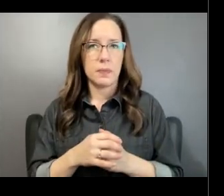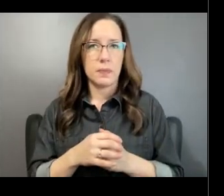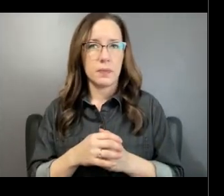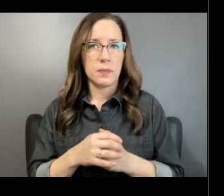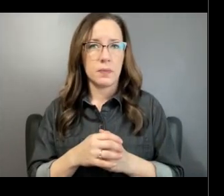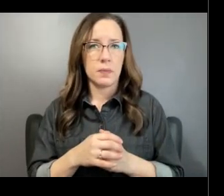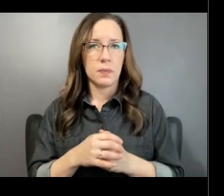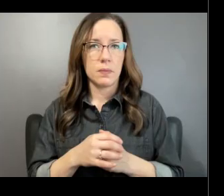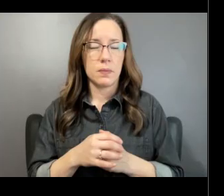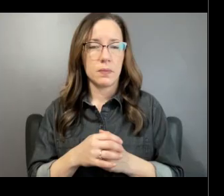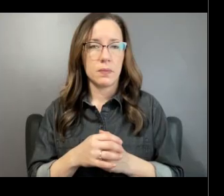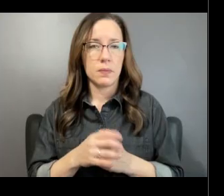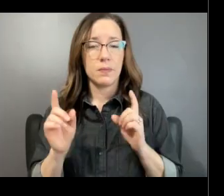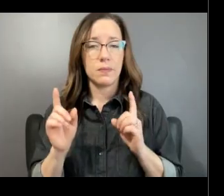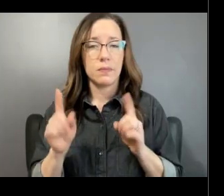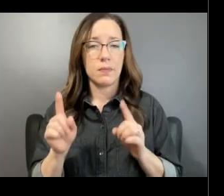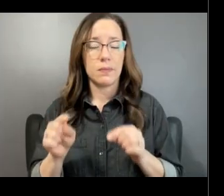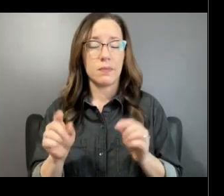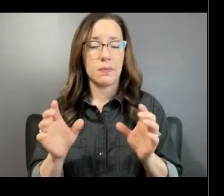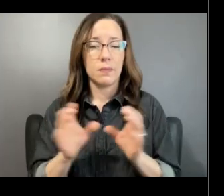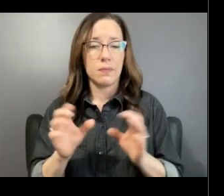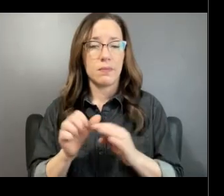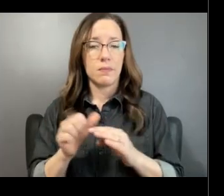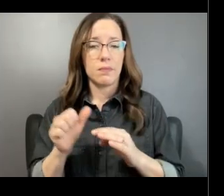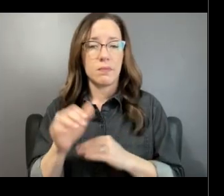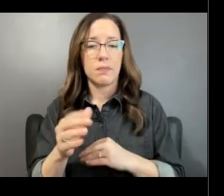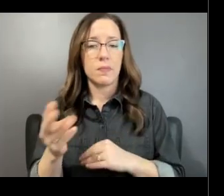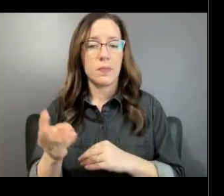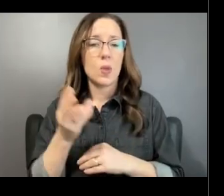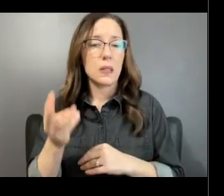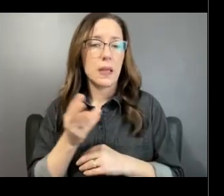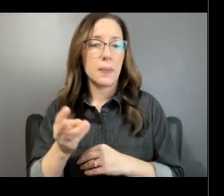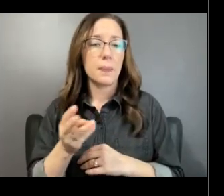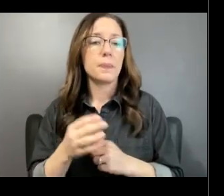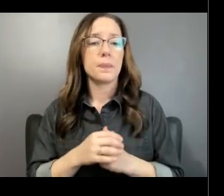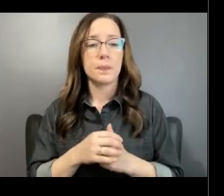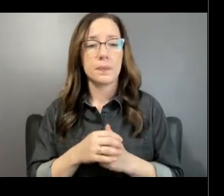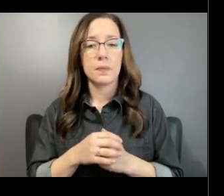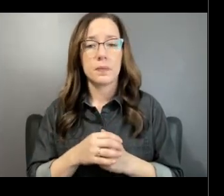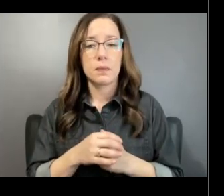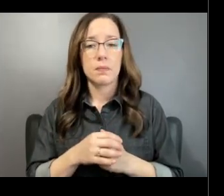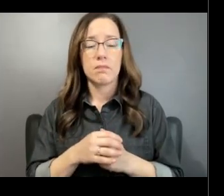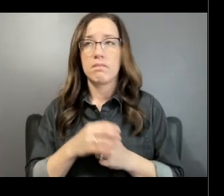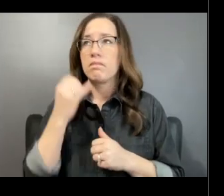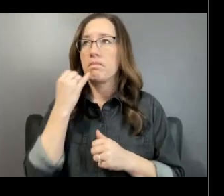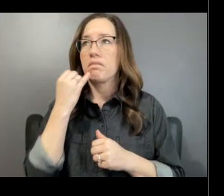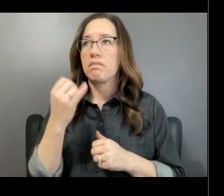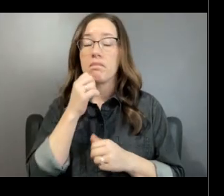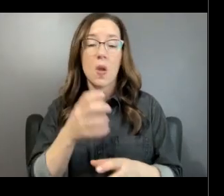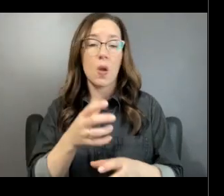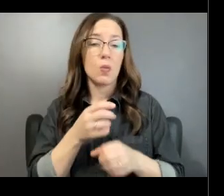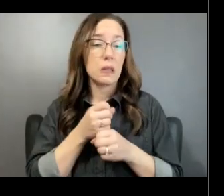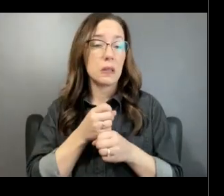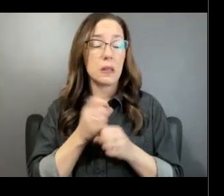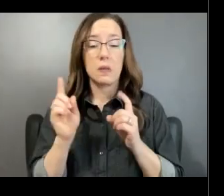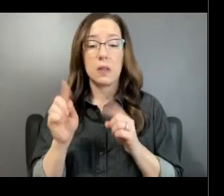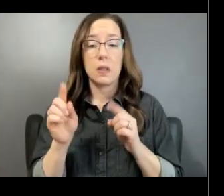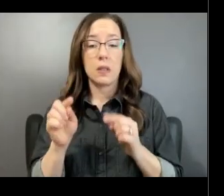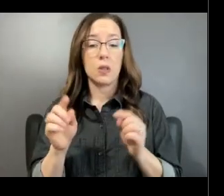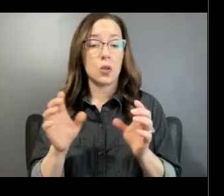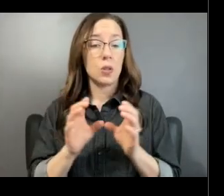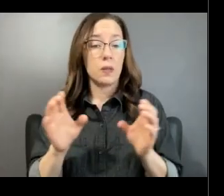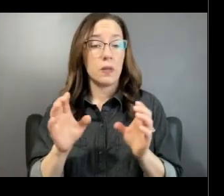The attendance certificate will be sent to you on Wednesday. If you do not receive the attendance certificate